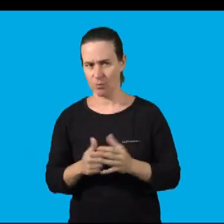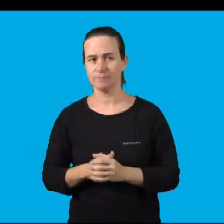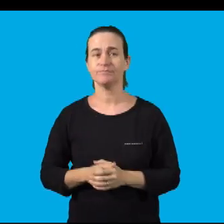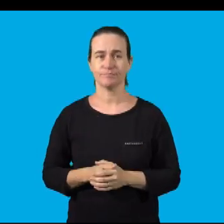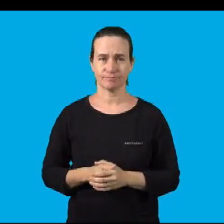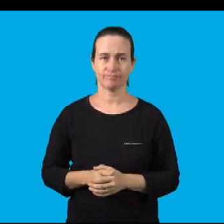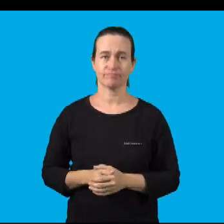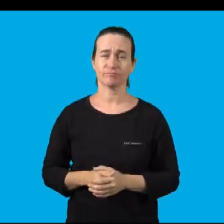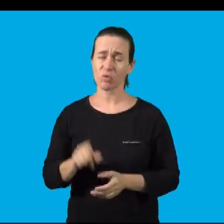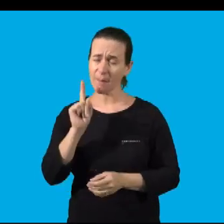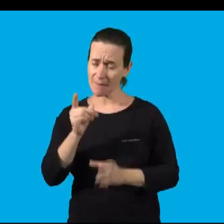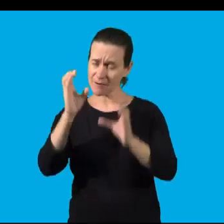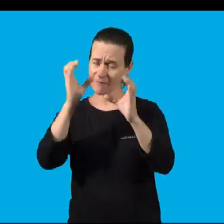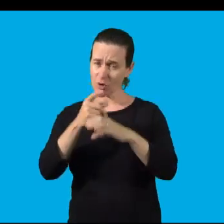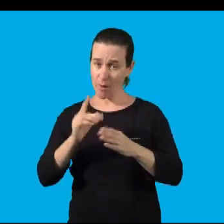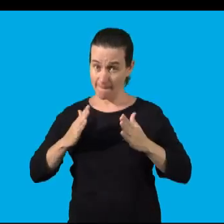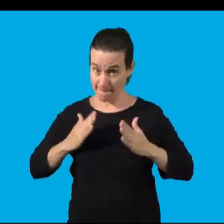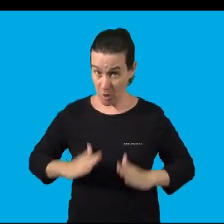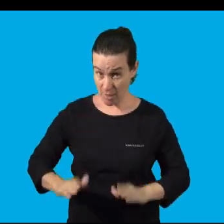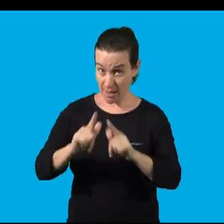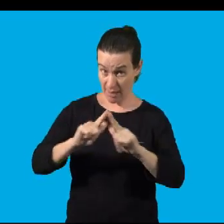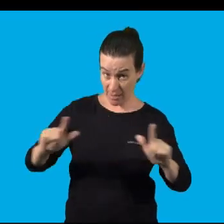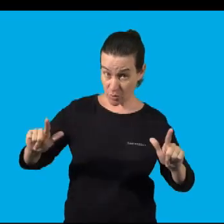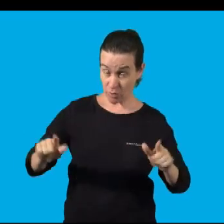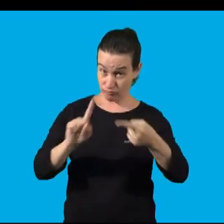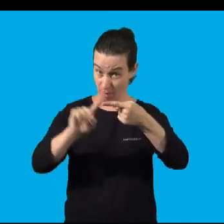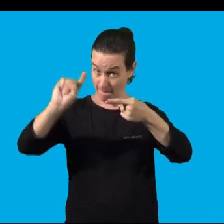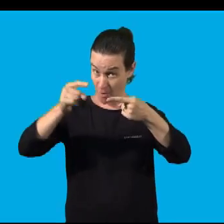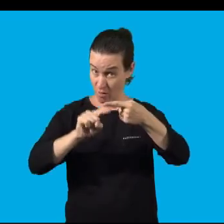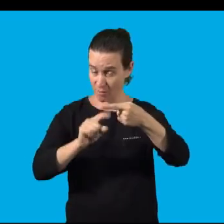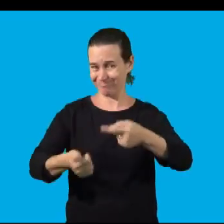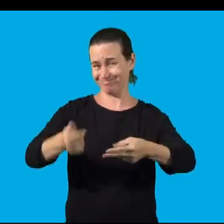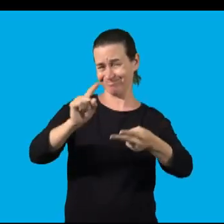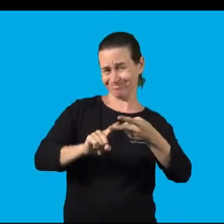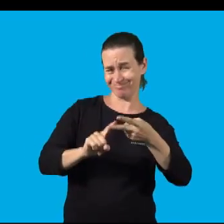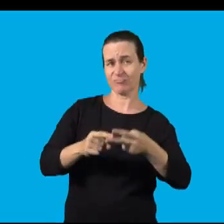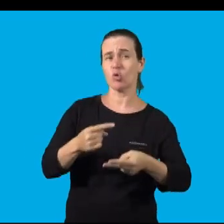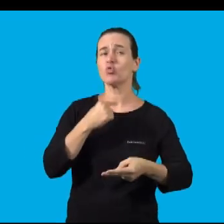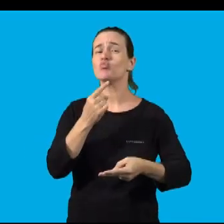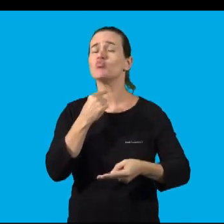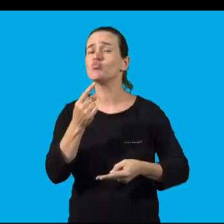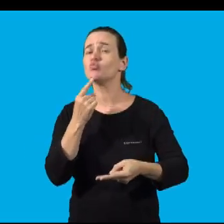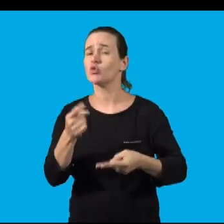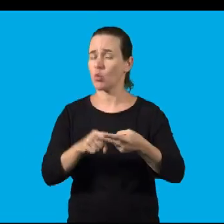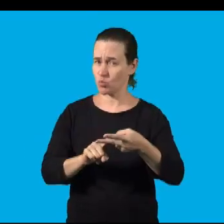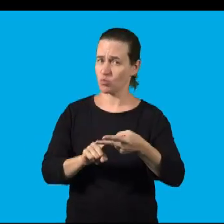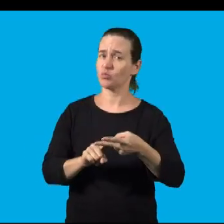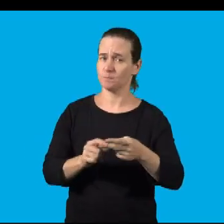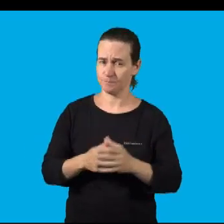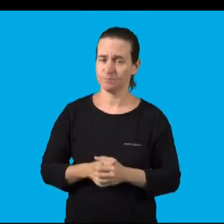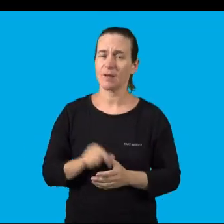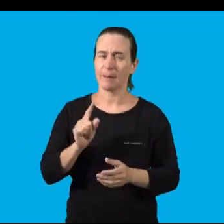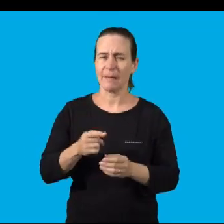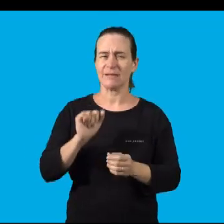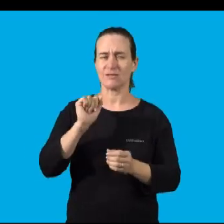look at the lines now. Pay specific attention to body language, that's your first mark. Tone is your second mark, and motivate